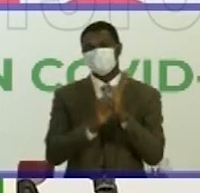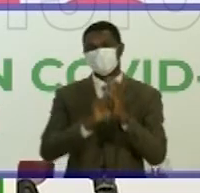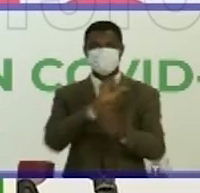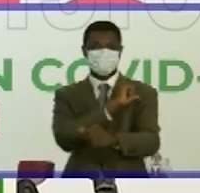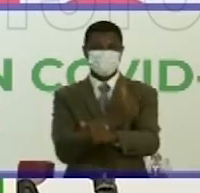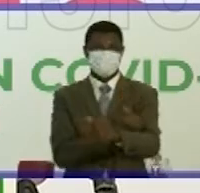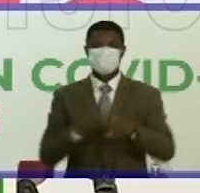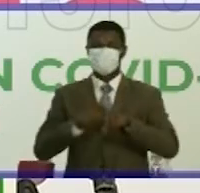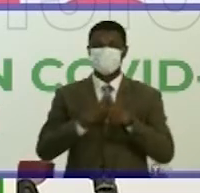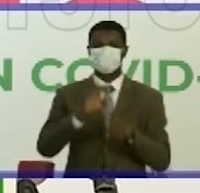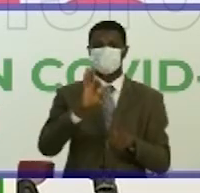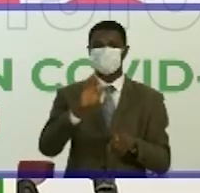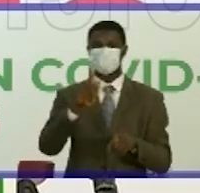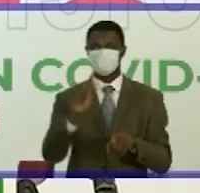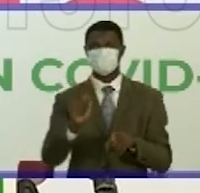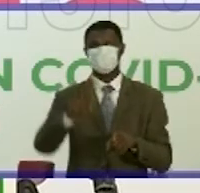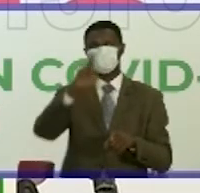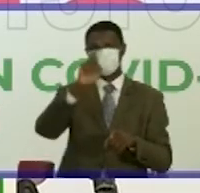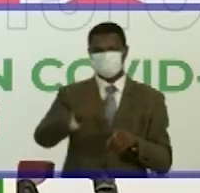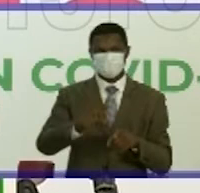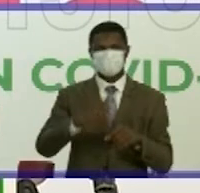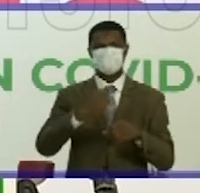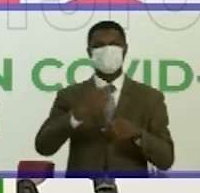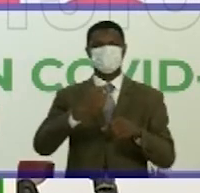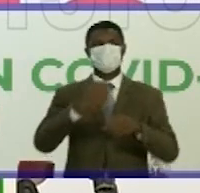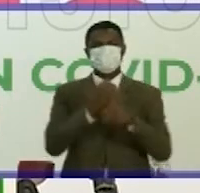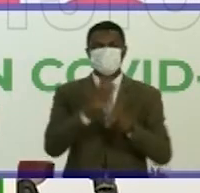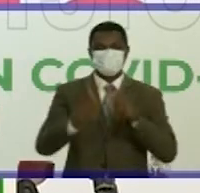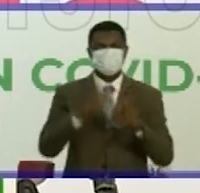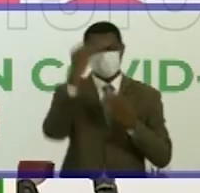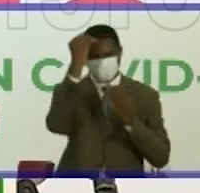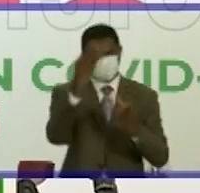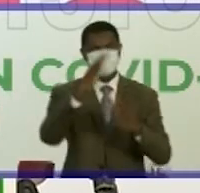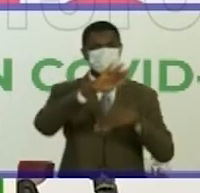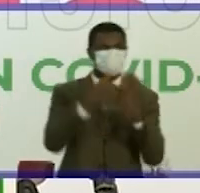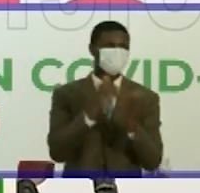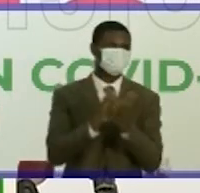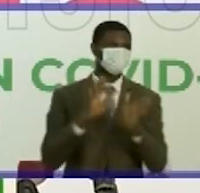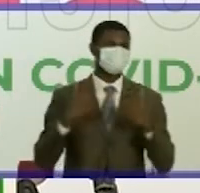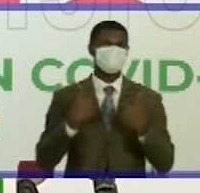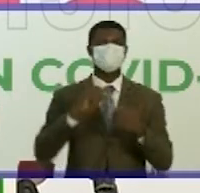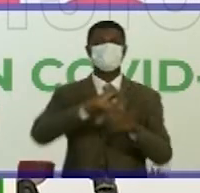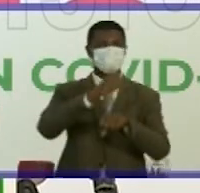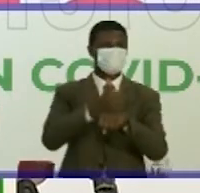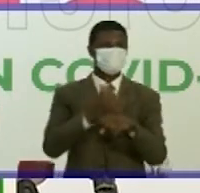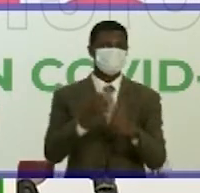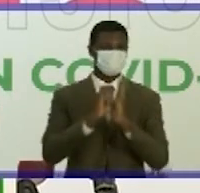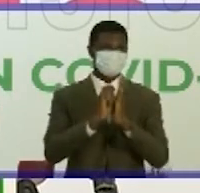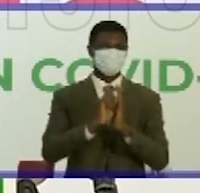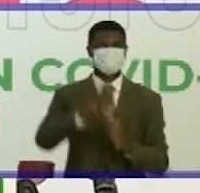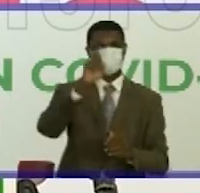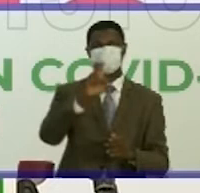Territory to enforce non-pharmaceutical guidelines, primarily the use of face masks in